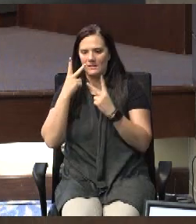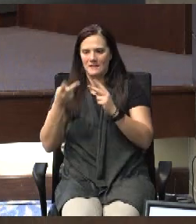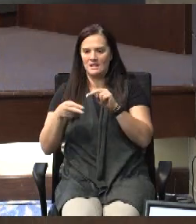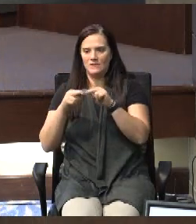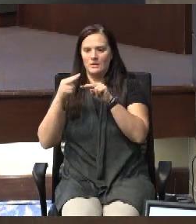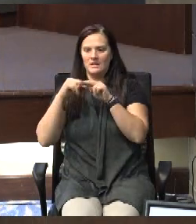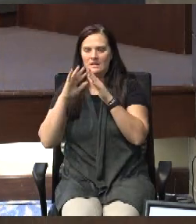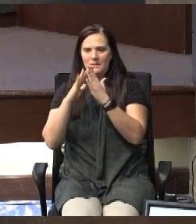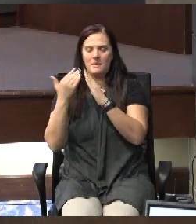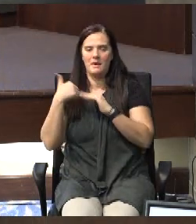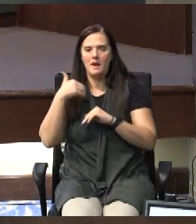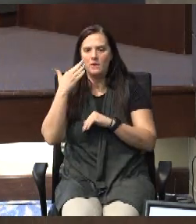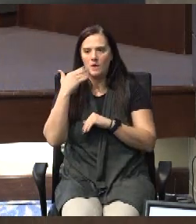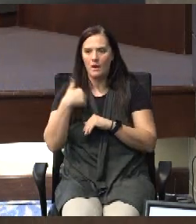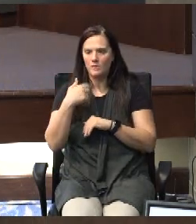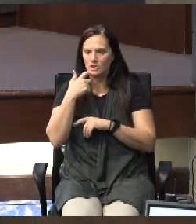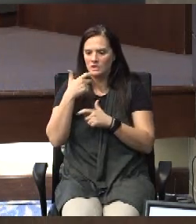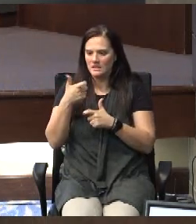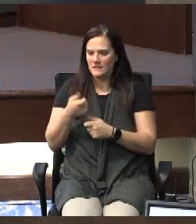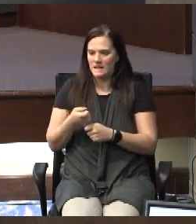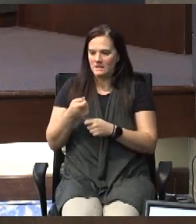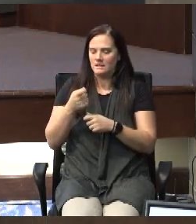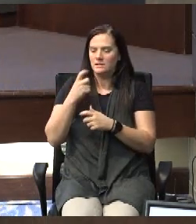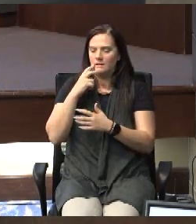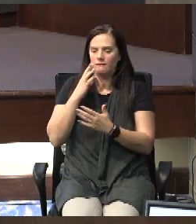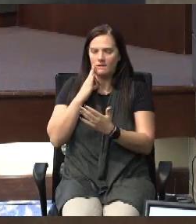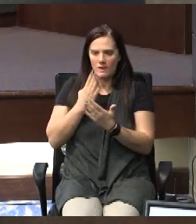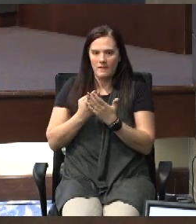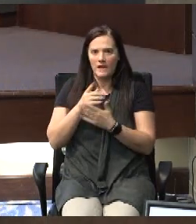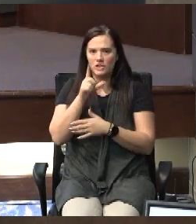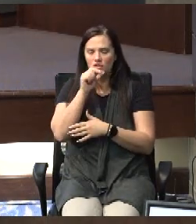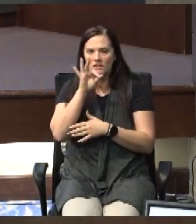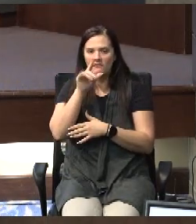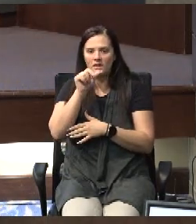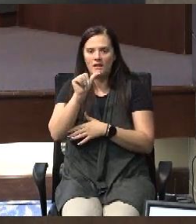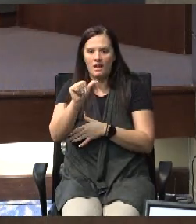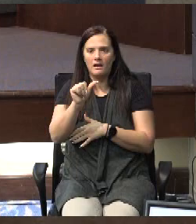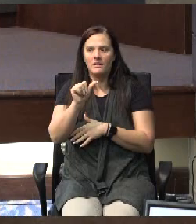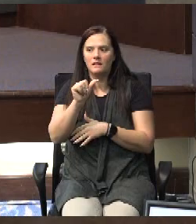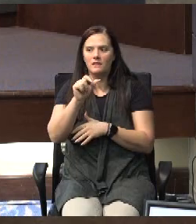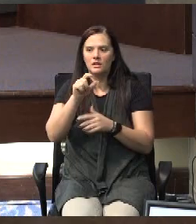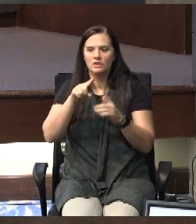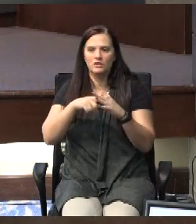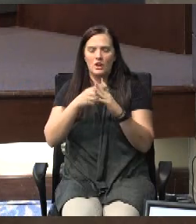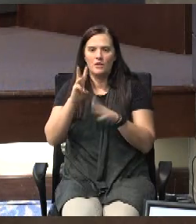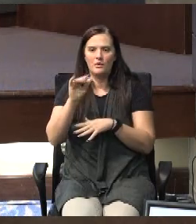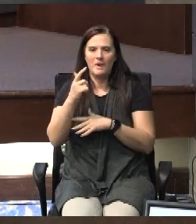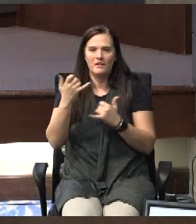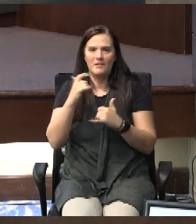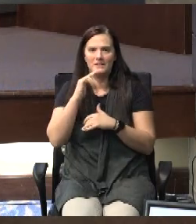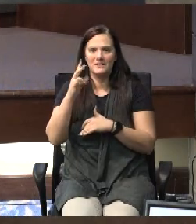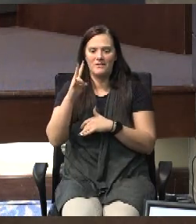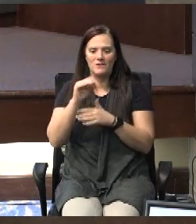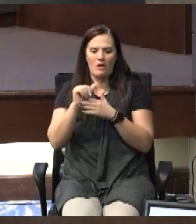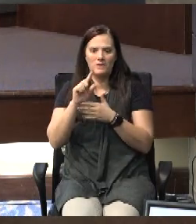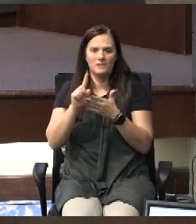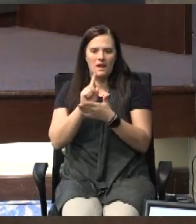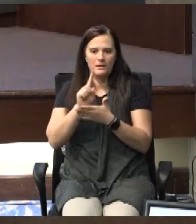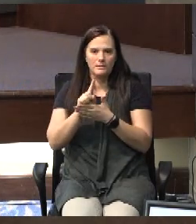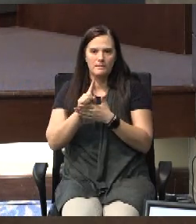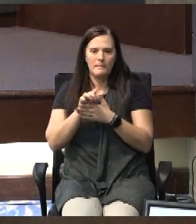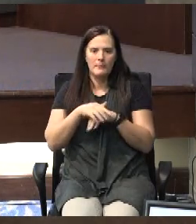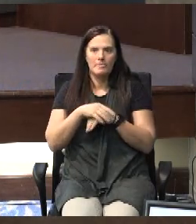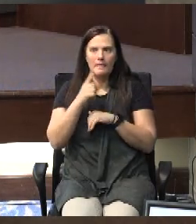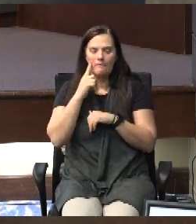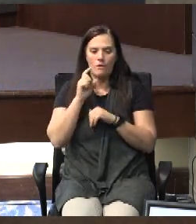in the community. I know that I was just texting to verify Chick-fil-A's starting wage now is $17 an hour